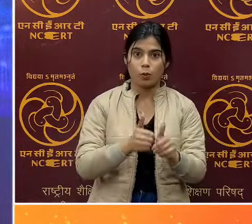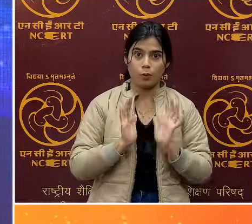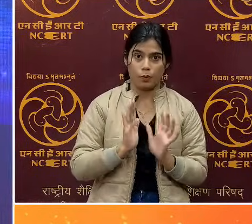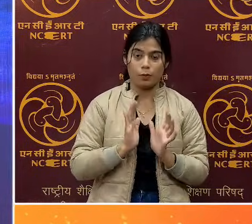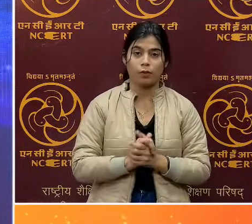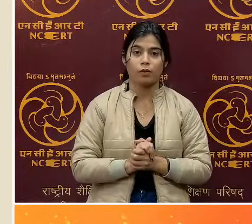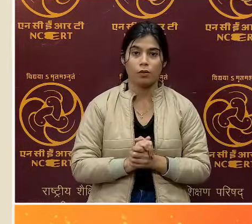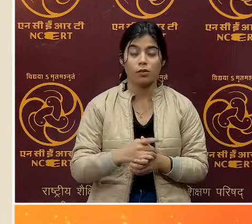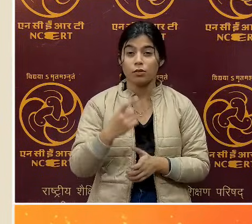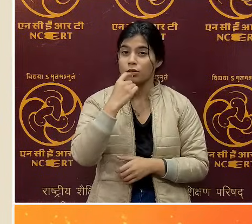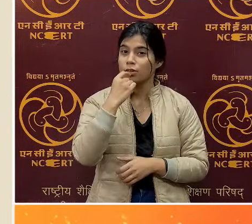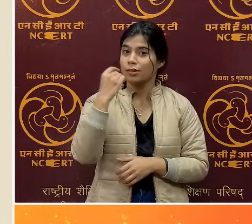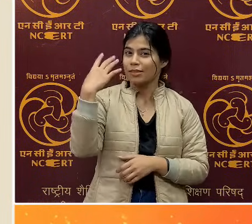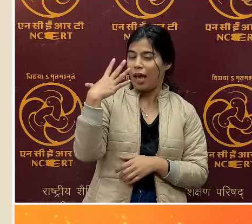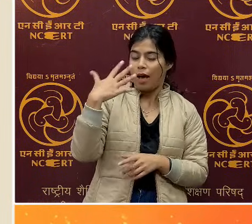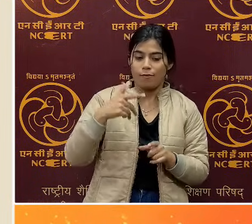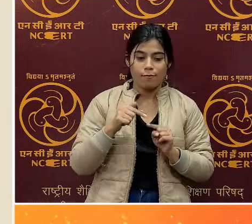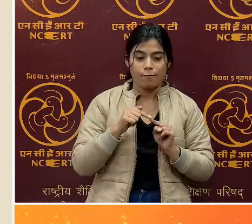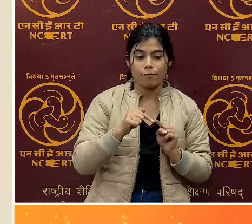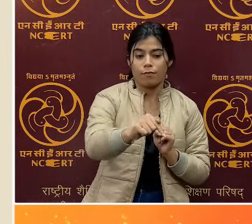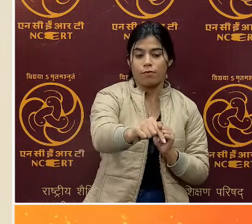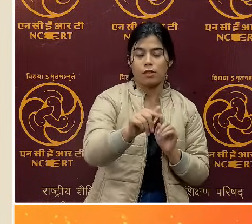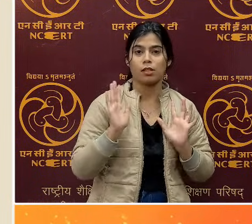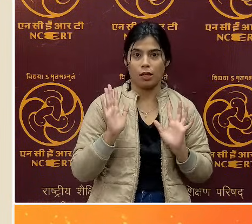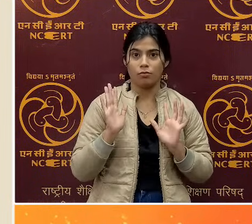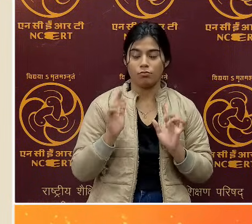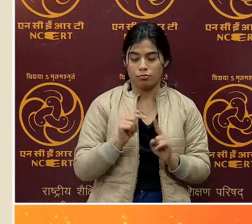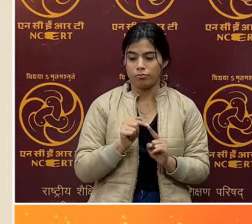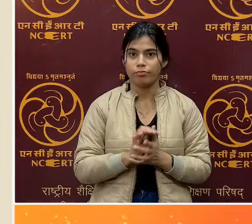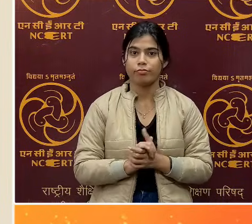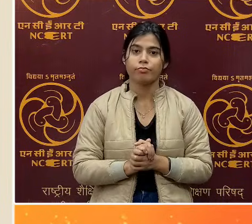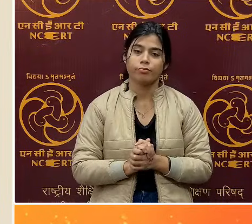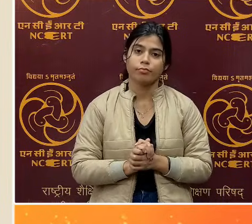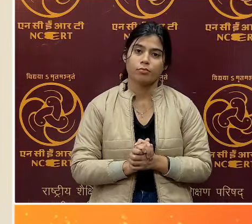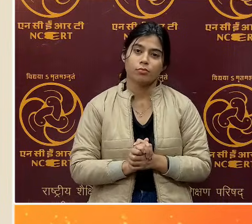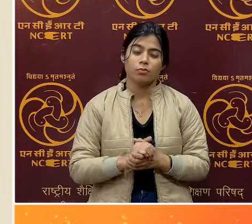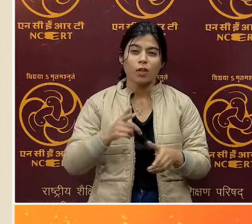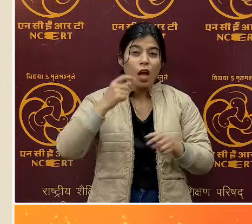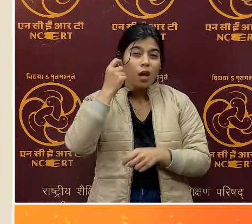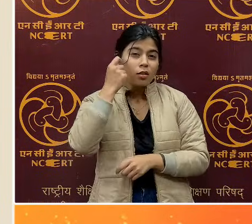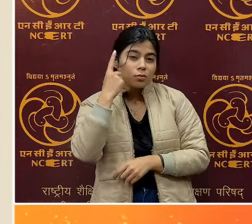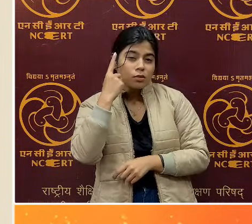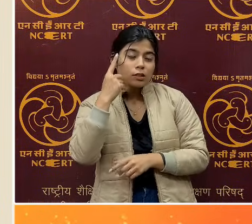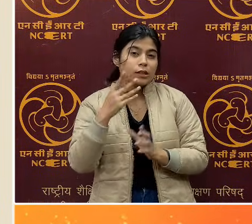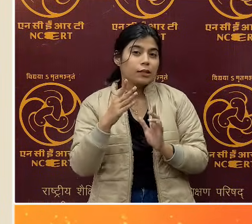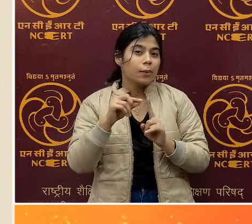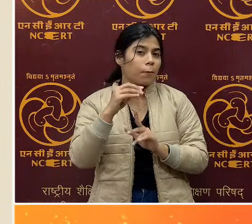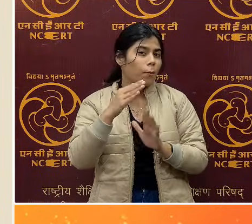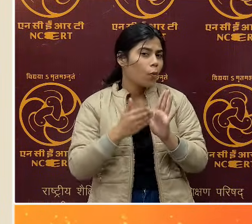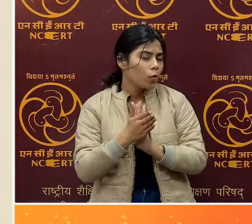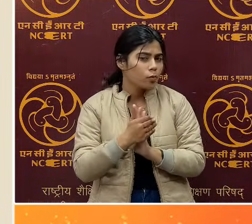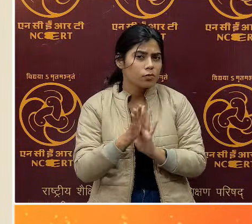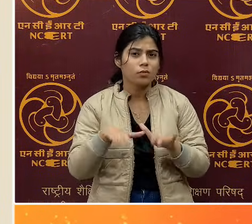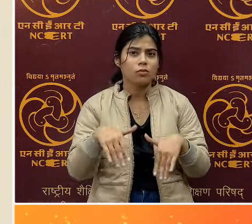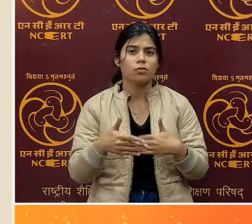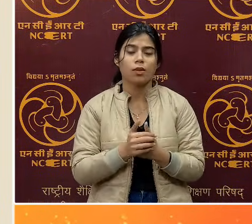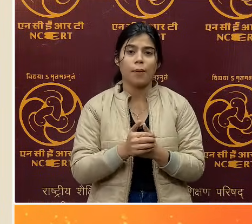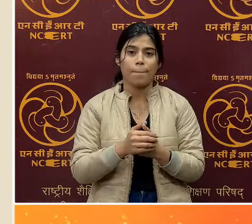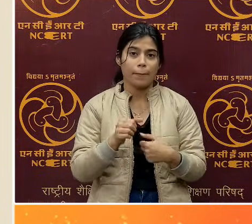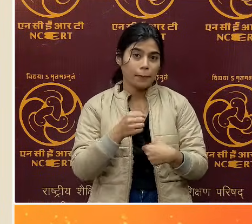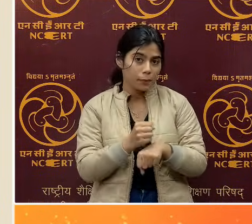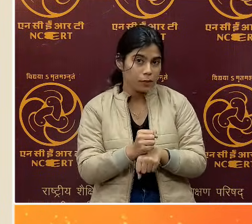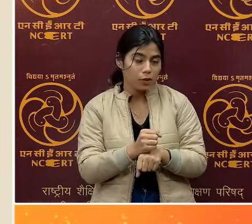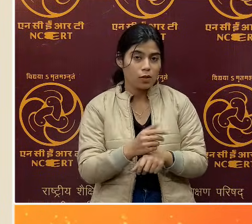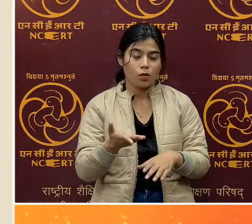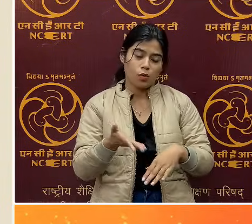Yes, light Okay. always travels straight. Right? Because understanding this property makes the understanding of rest